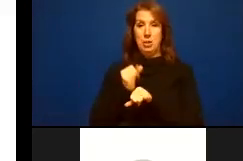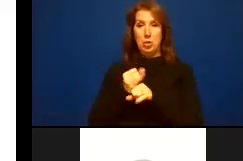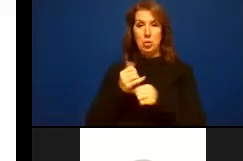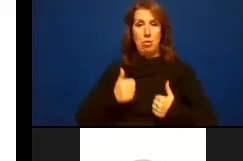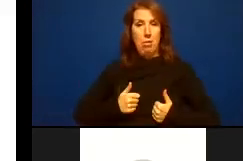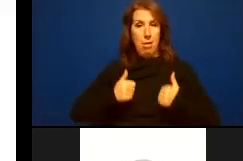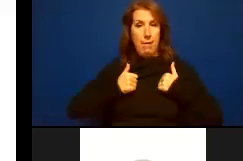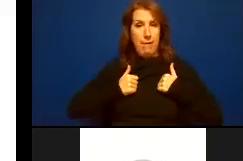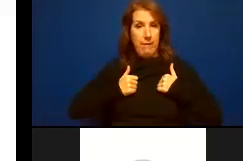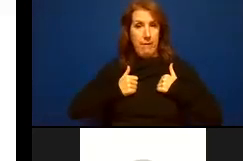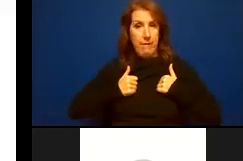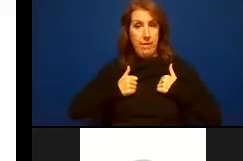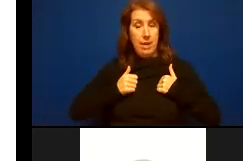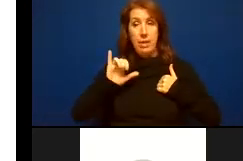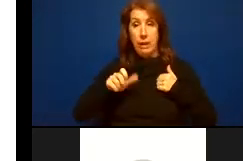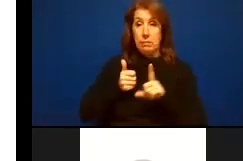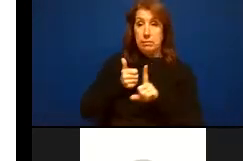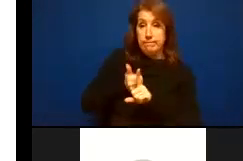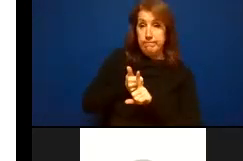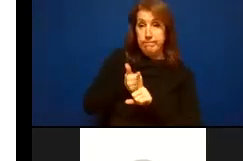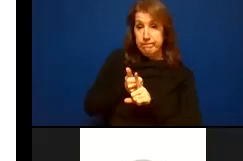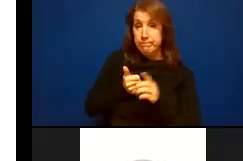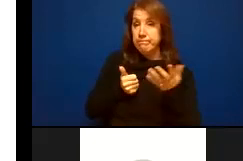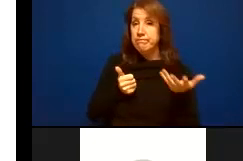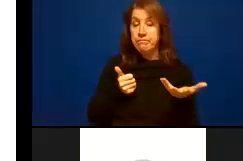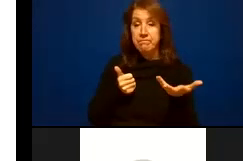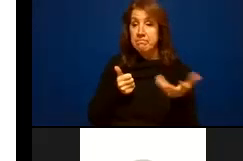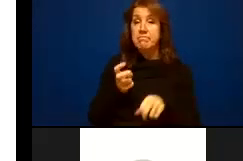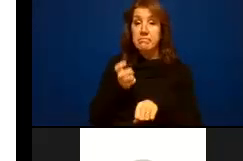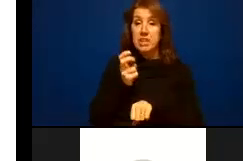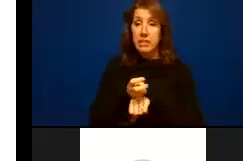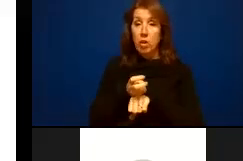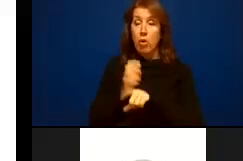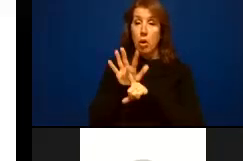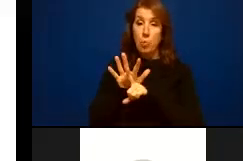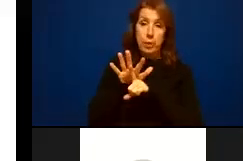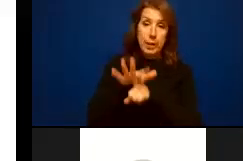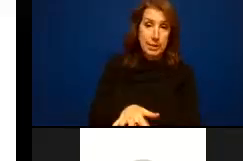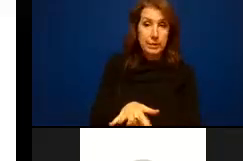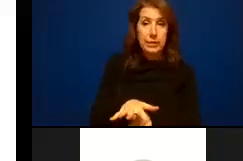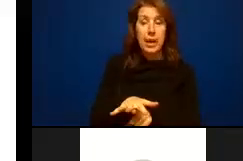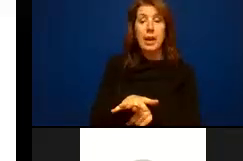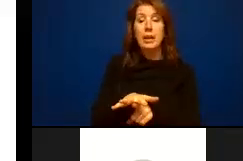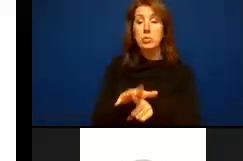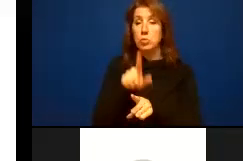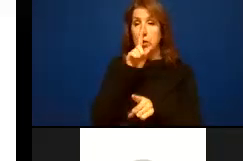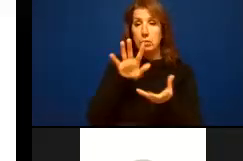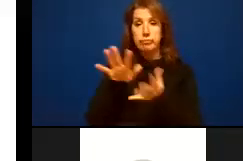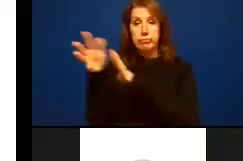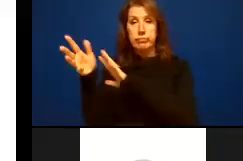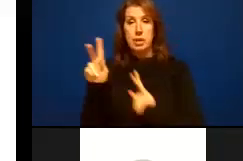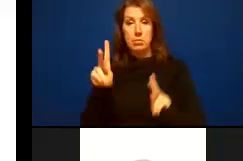are, by their nature, difficult and oppressive and really circumscribe people's lives